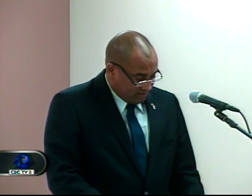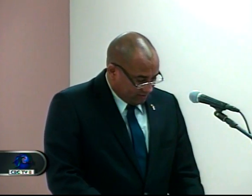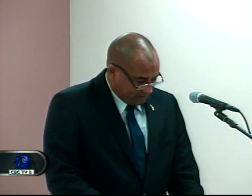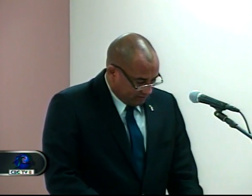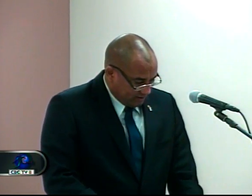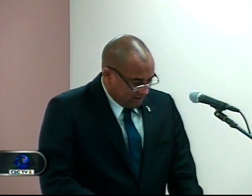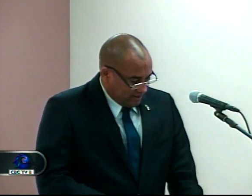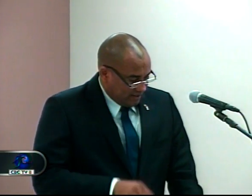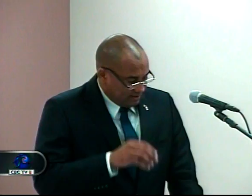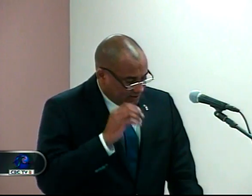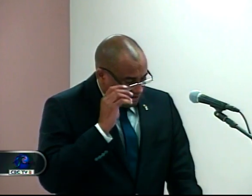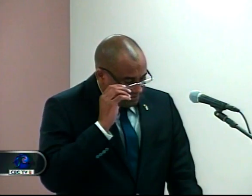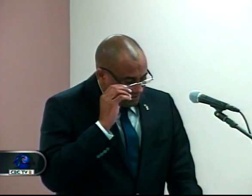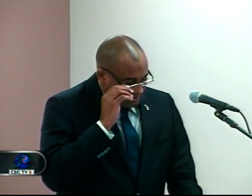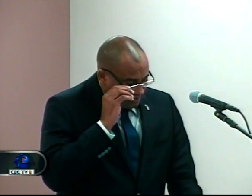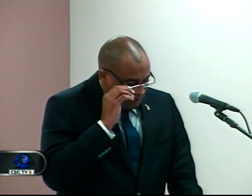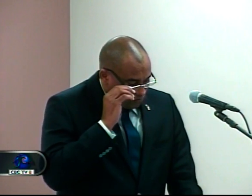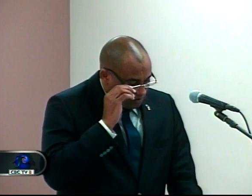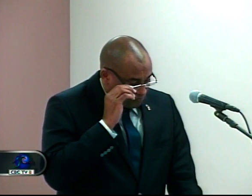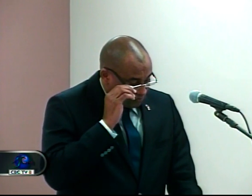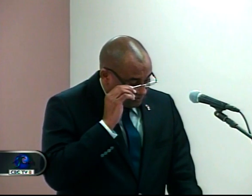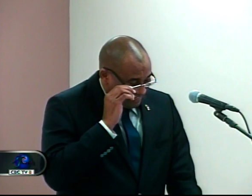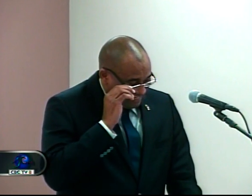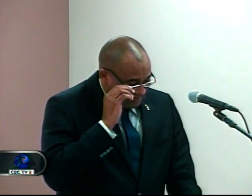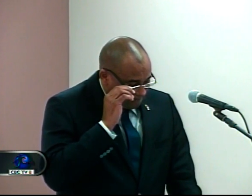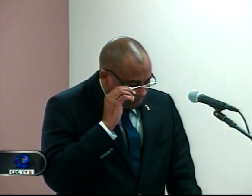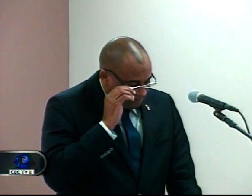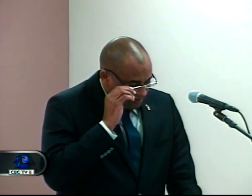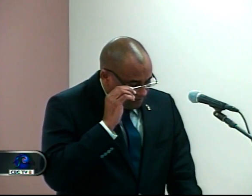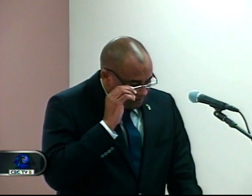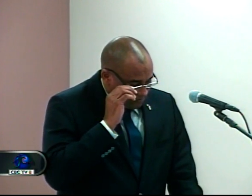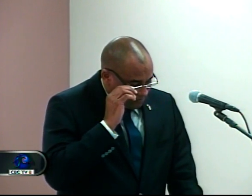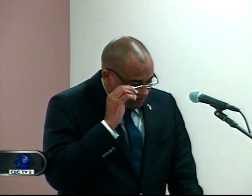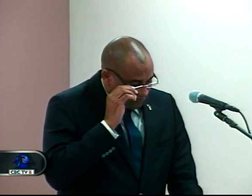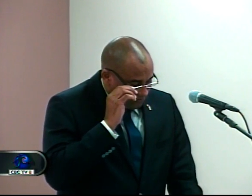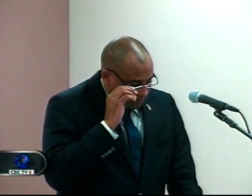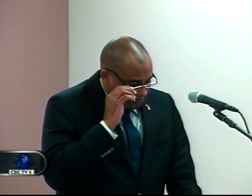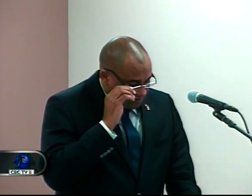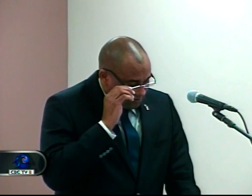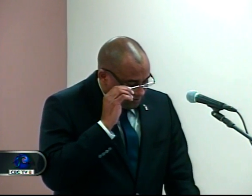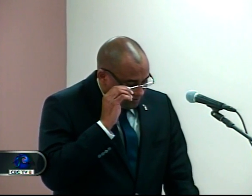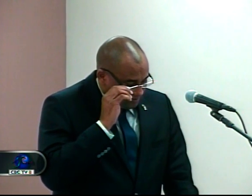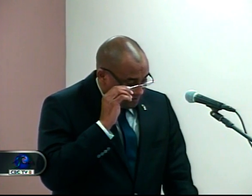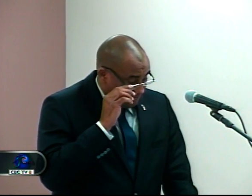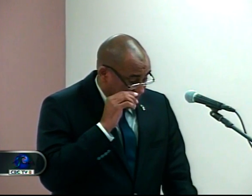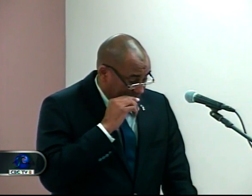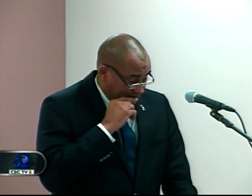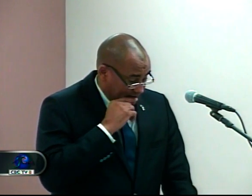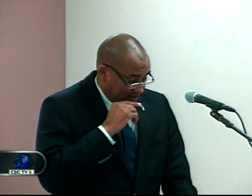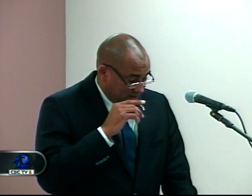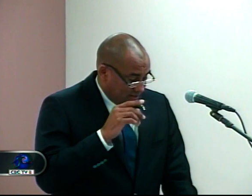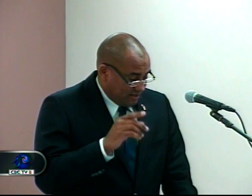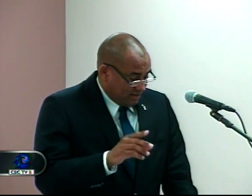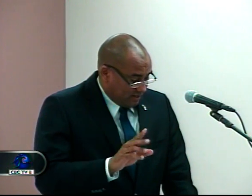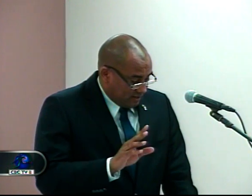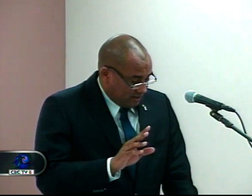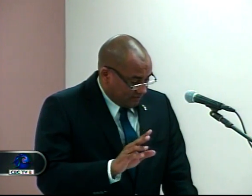integral in determining how we proceed with the further development